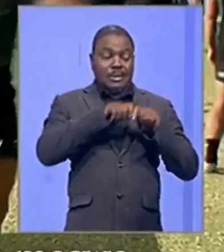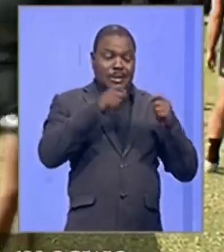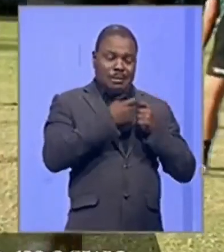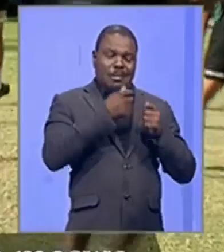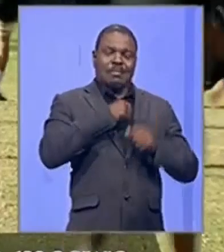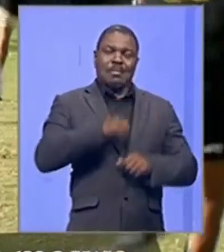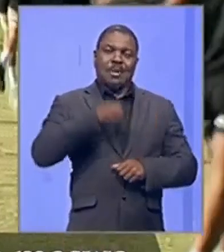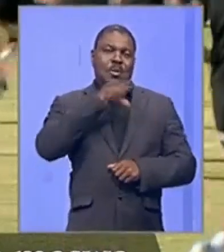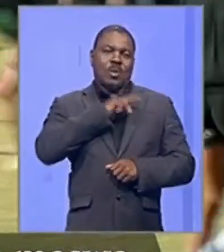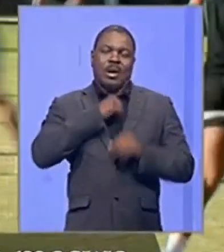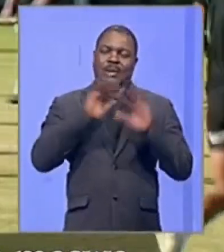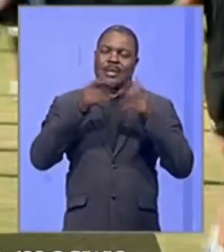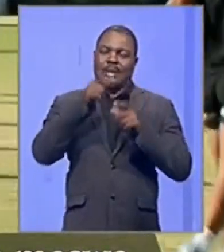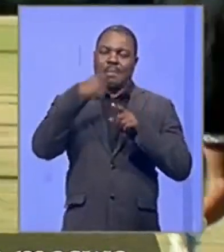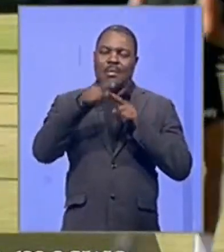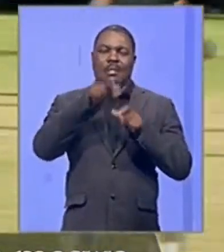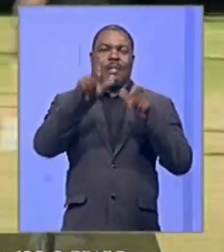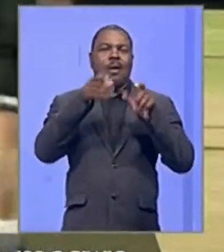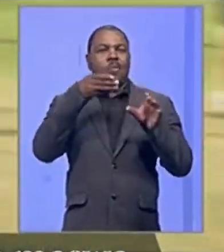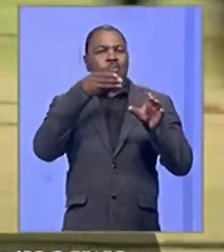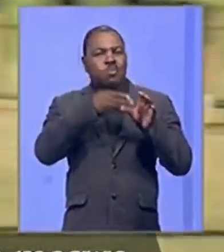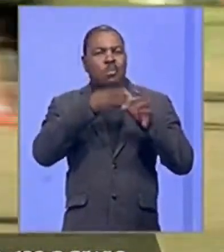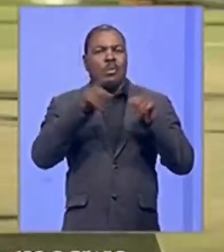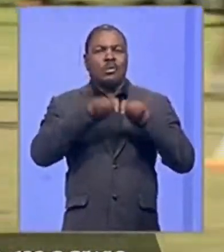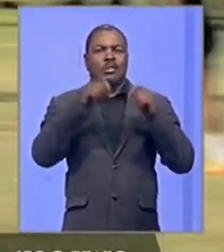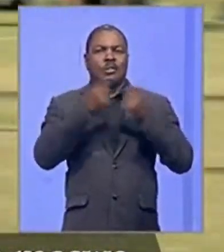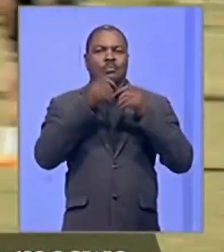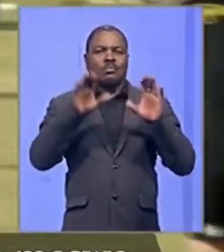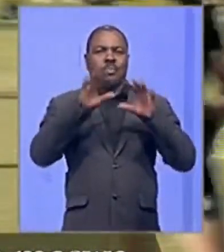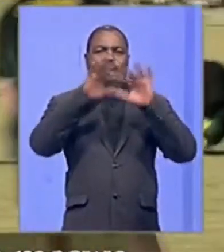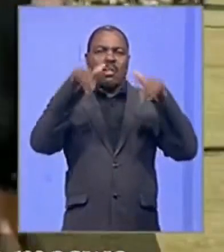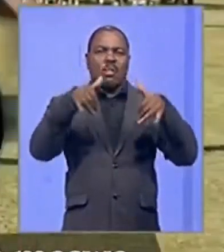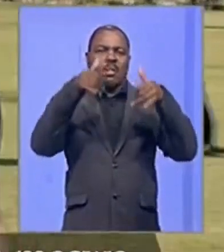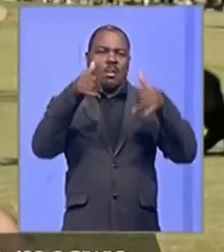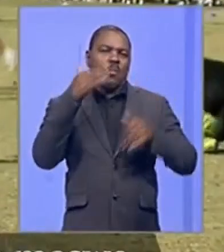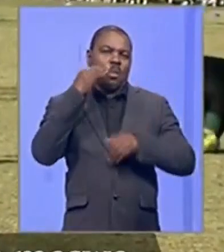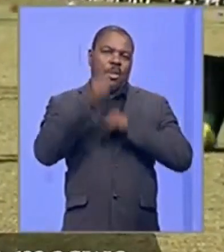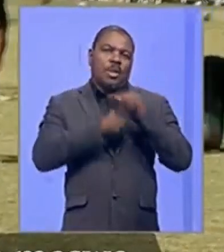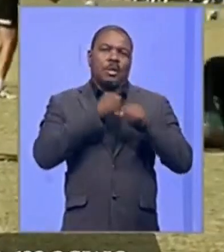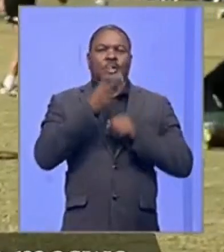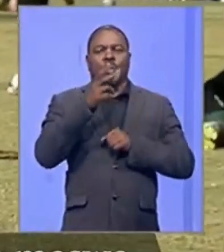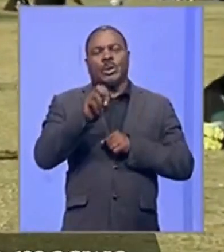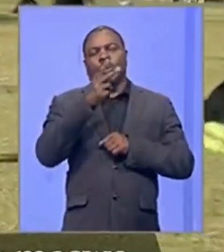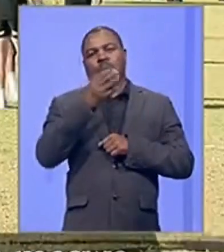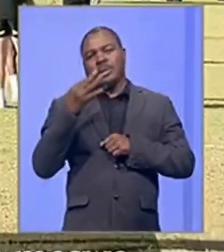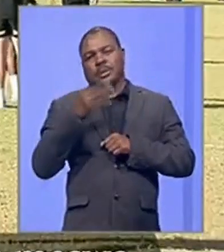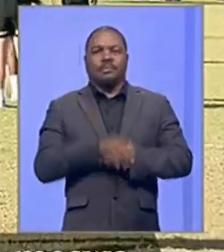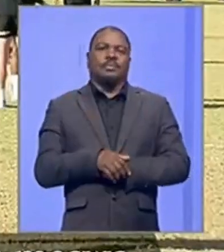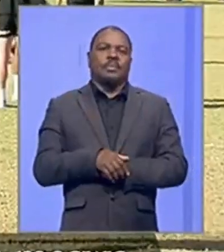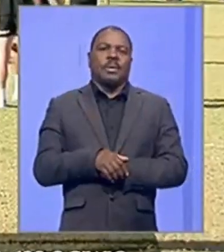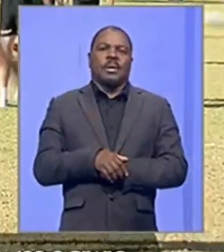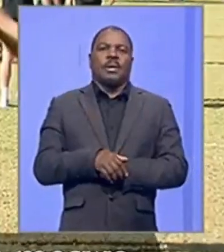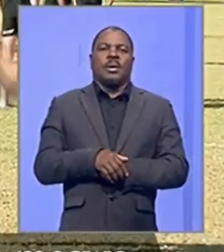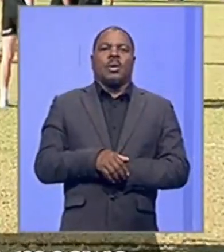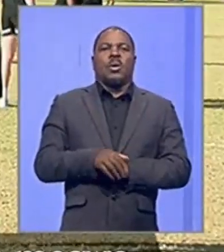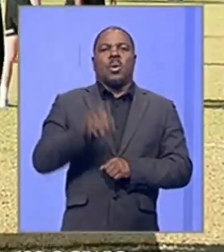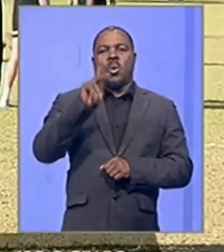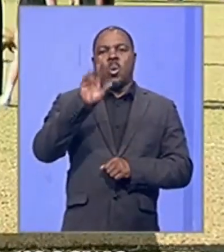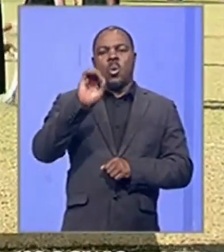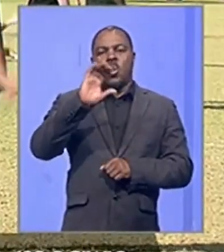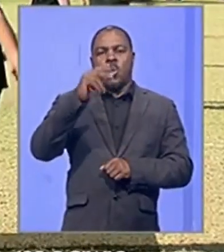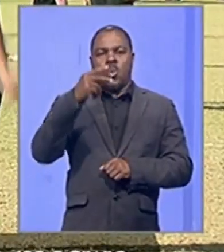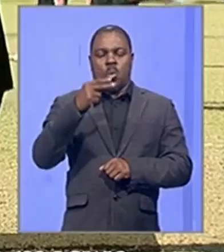dibapadi tše lesome tšeo di bilego karolo ya sehlopha sa sebjana sa lefase ka 2023. Vincent Koch o